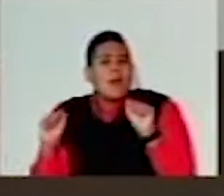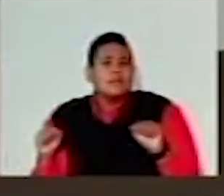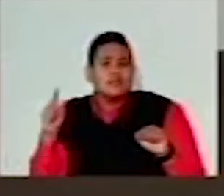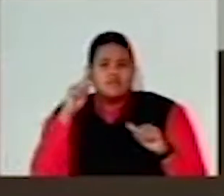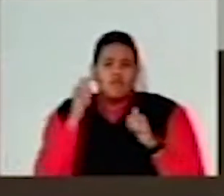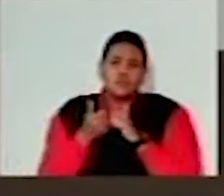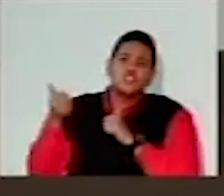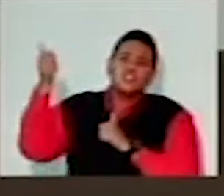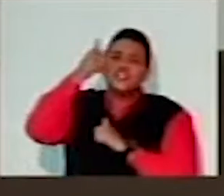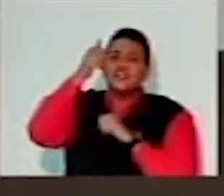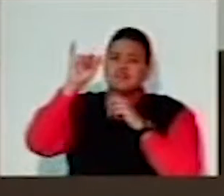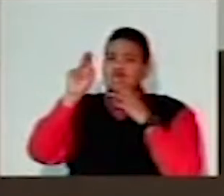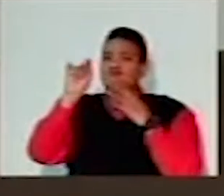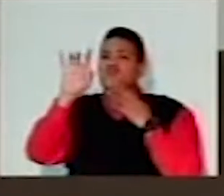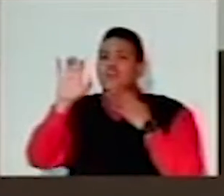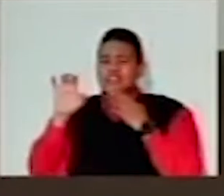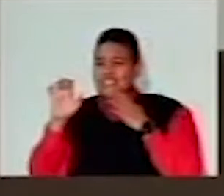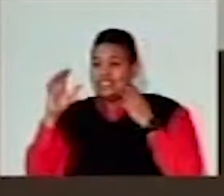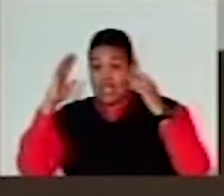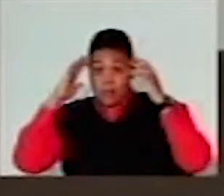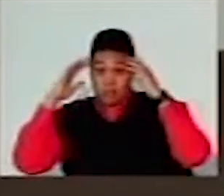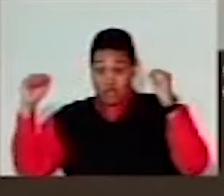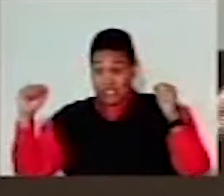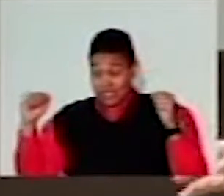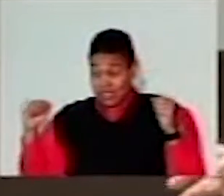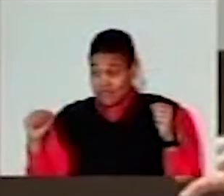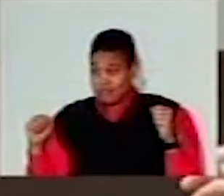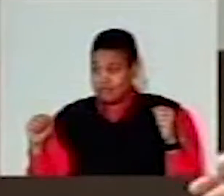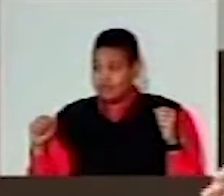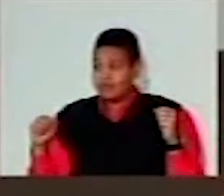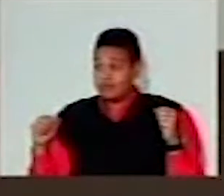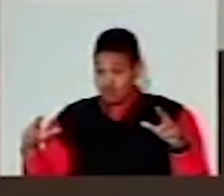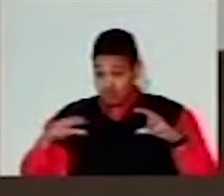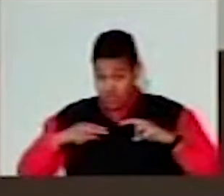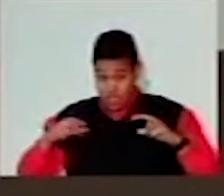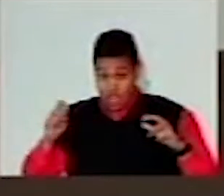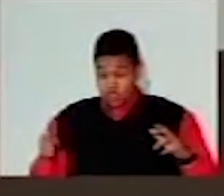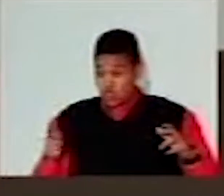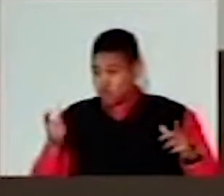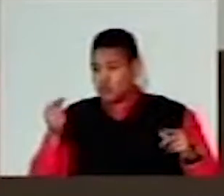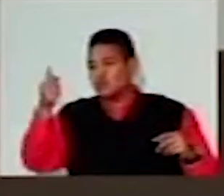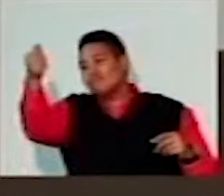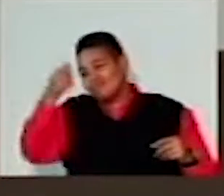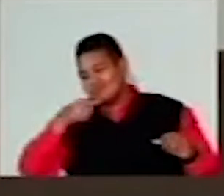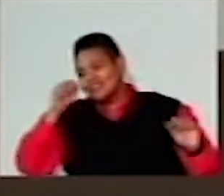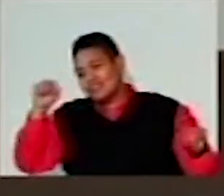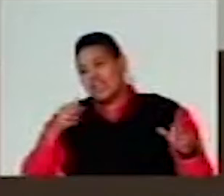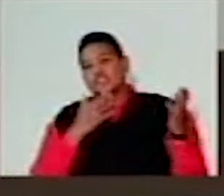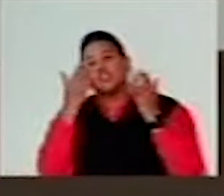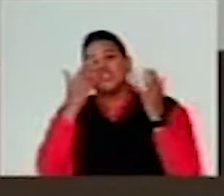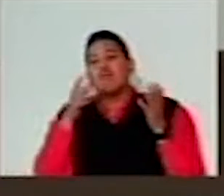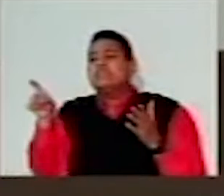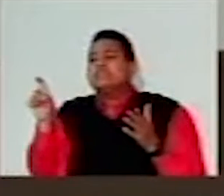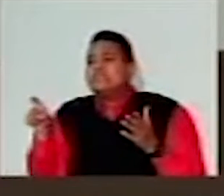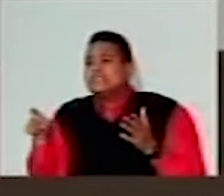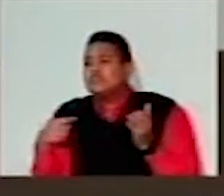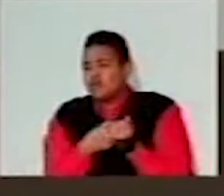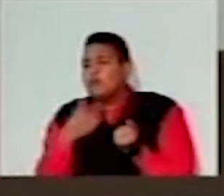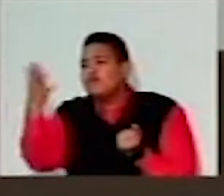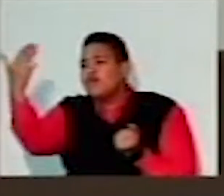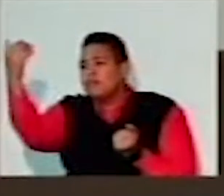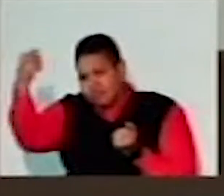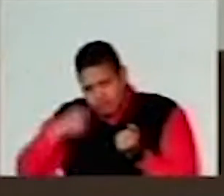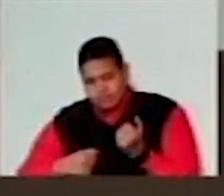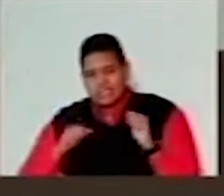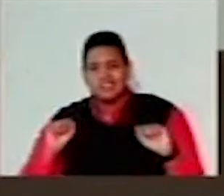Chief Justice and the President to call and retired judges to serve as needed. And we hope,